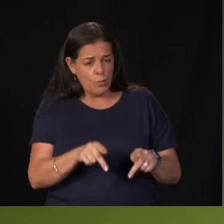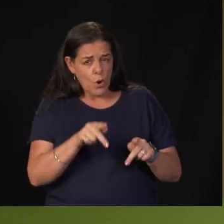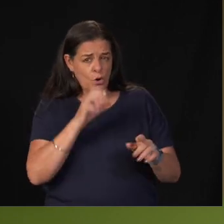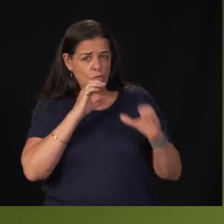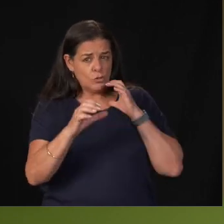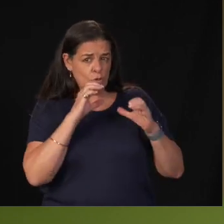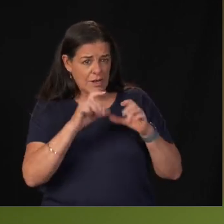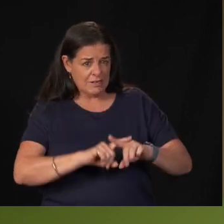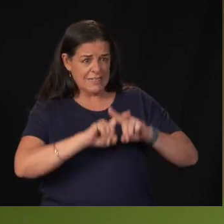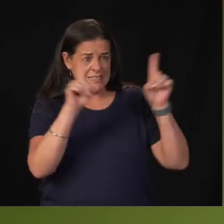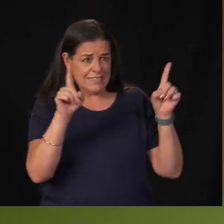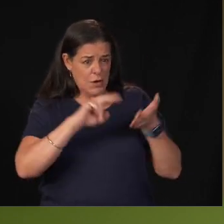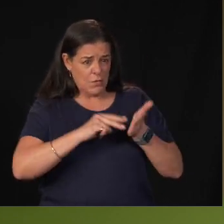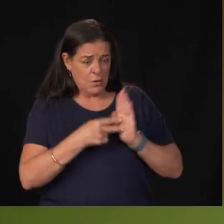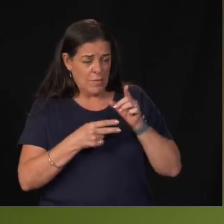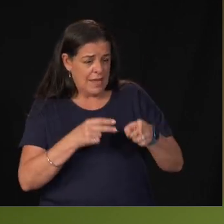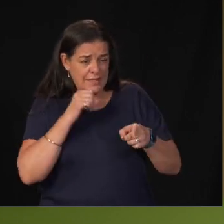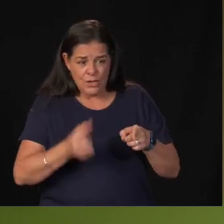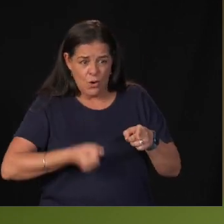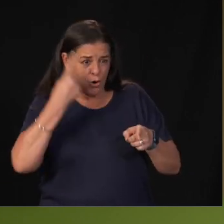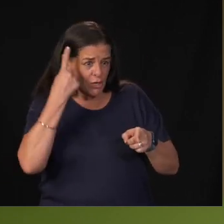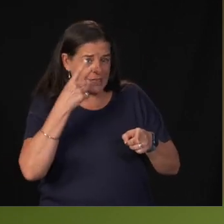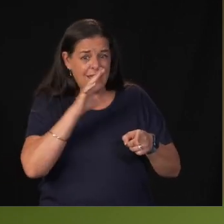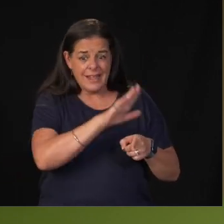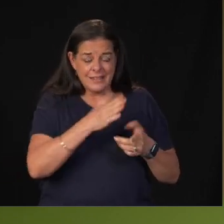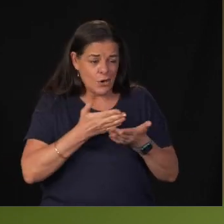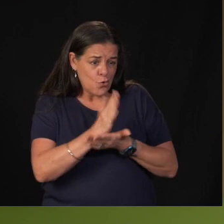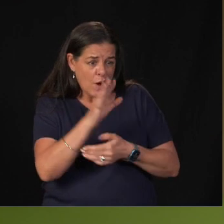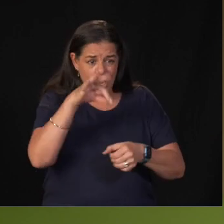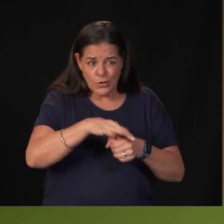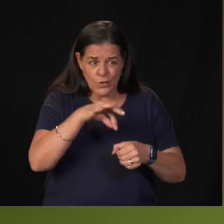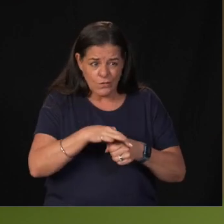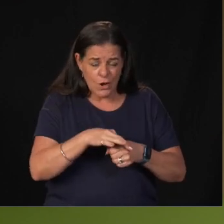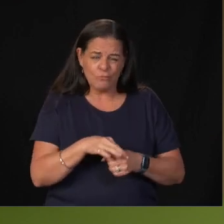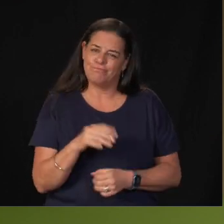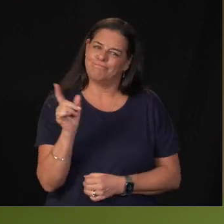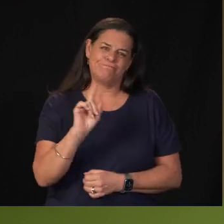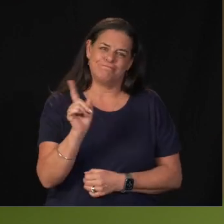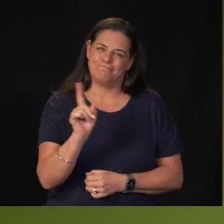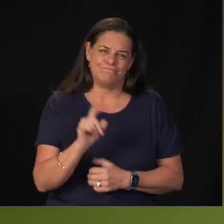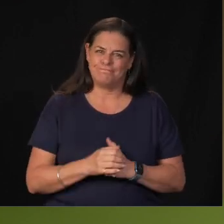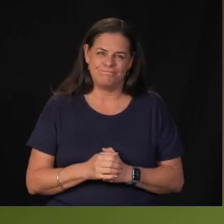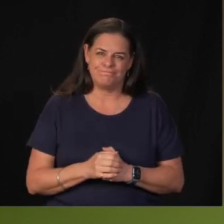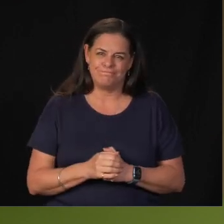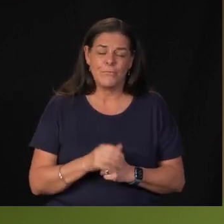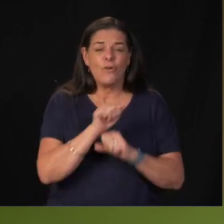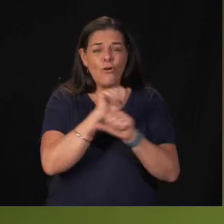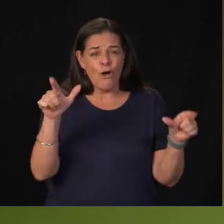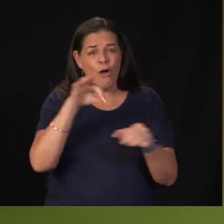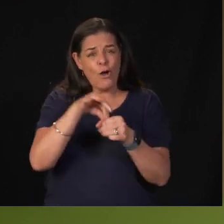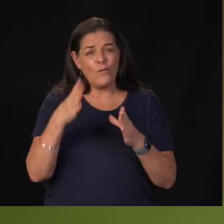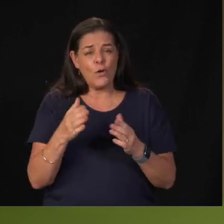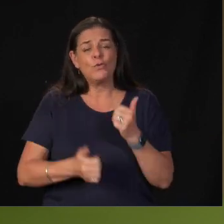communication differences are not an indicator of their cognitive ability or the understanding of their right to vote. With all voters,